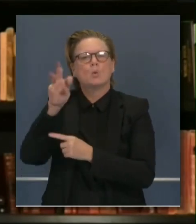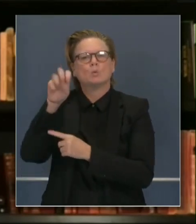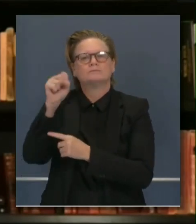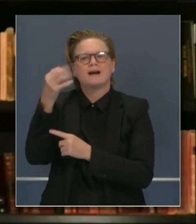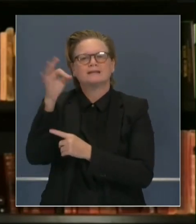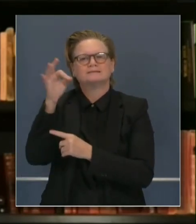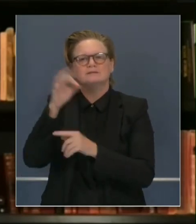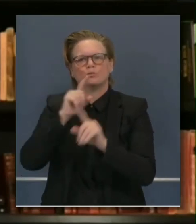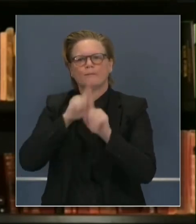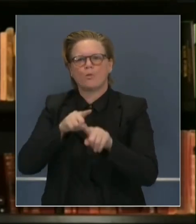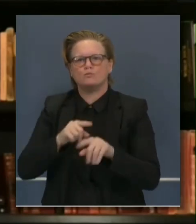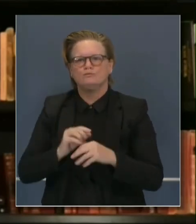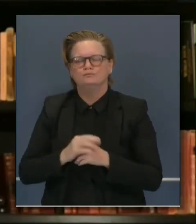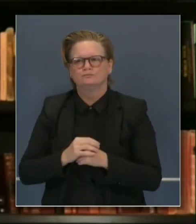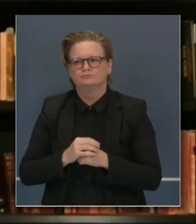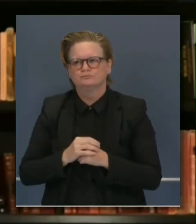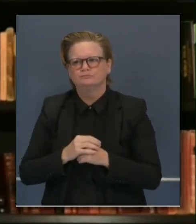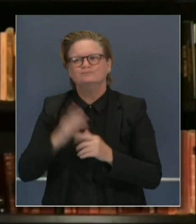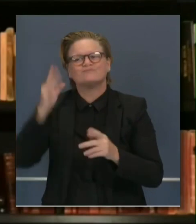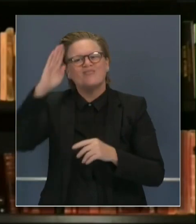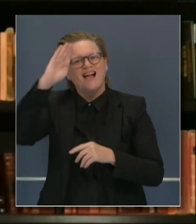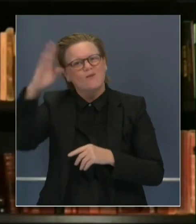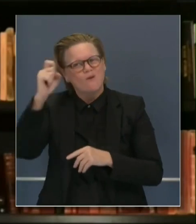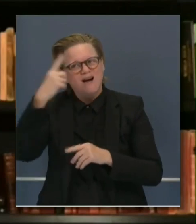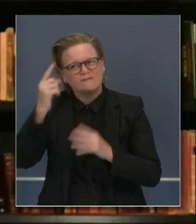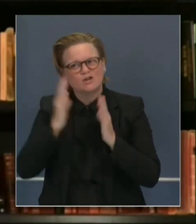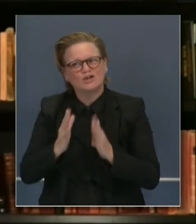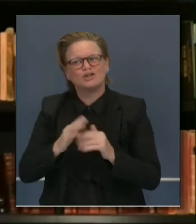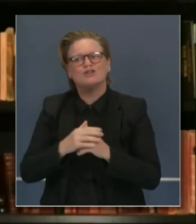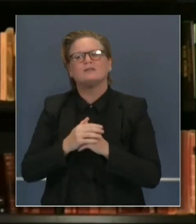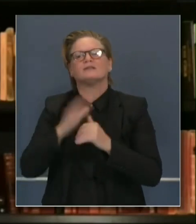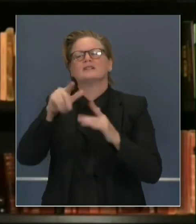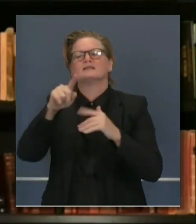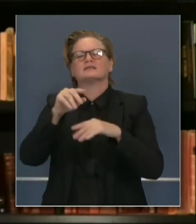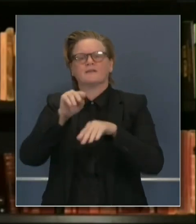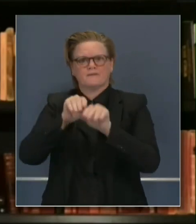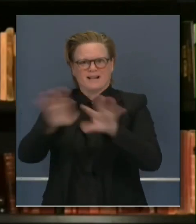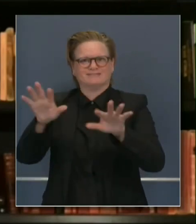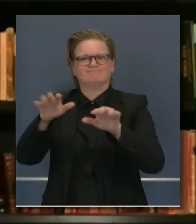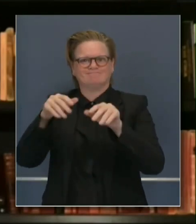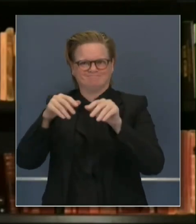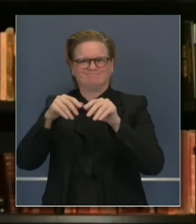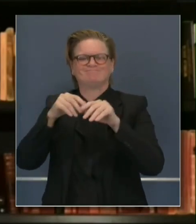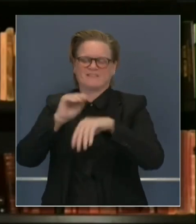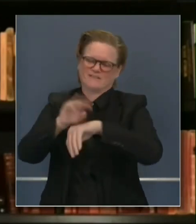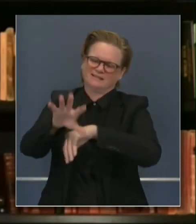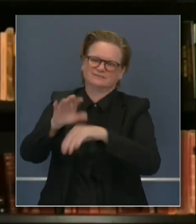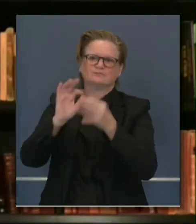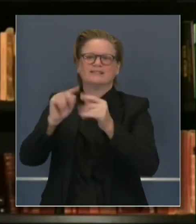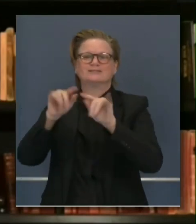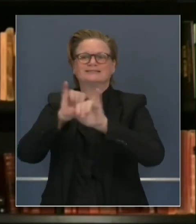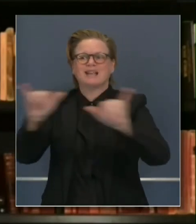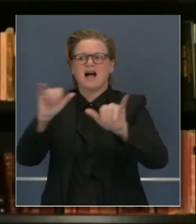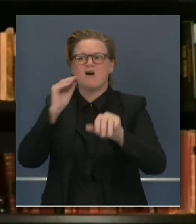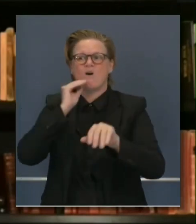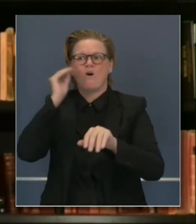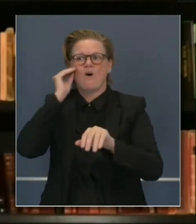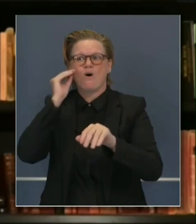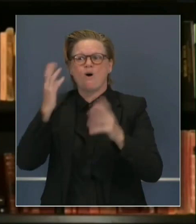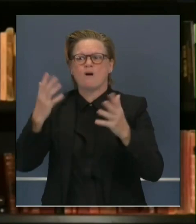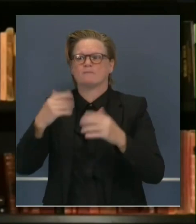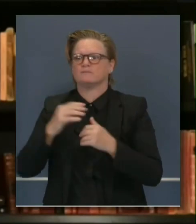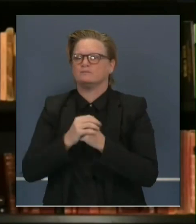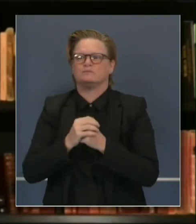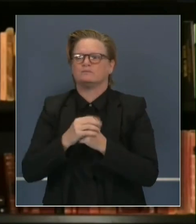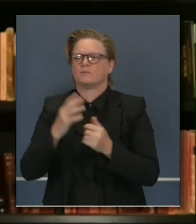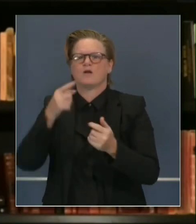Hi, Governor. So when you advised for a stay-at-home order a couple of weeks ago, several law enforcement agencies said they wouldn't be enforcing a curfew or